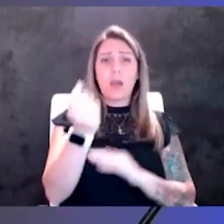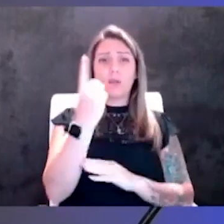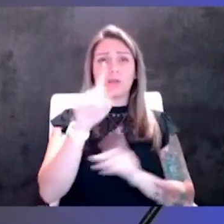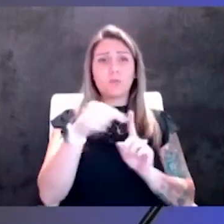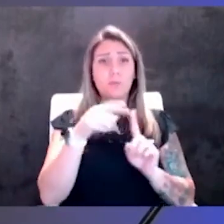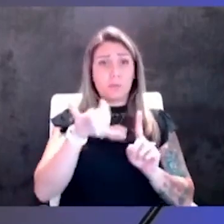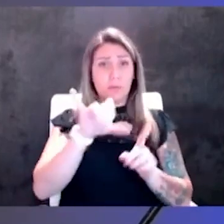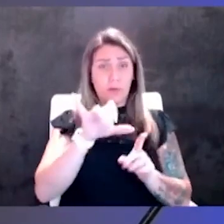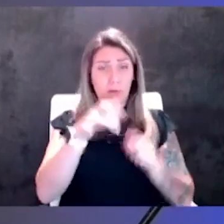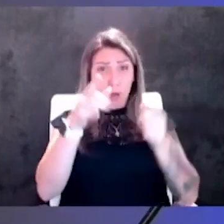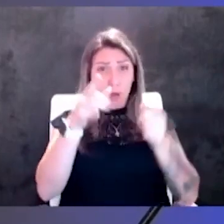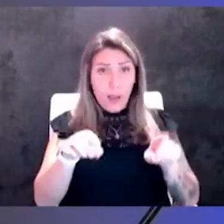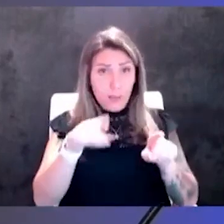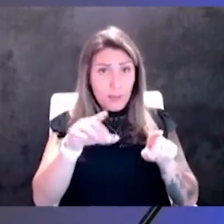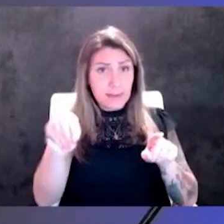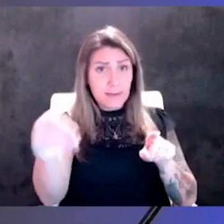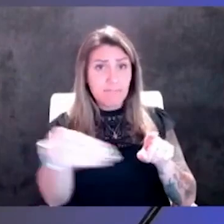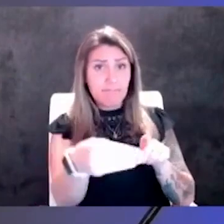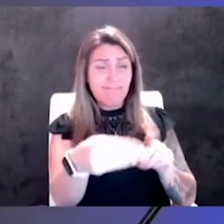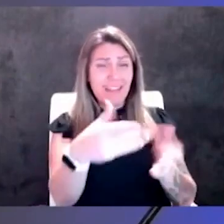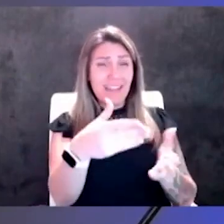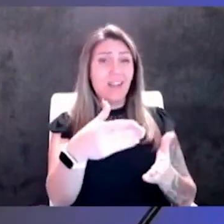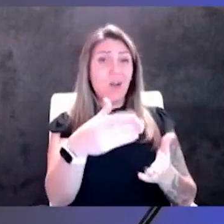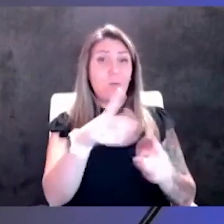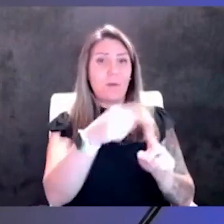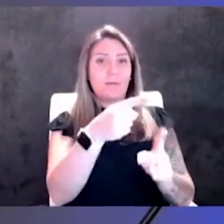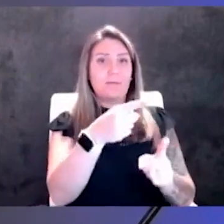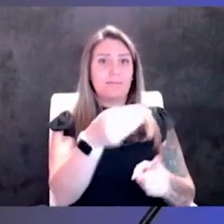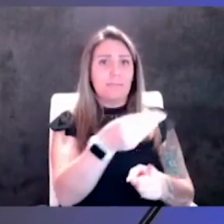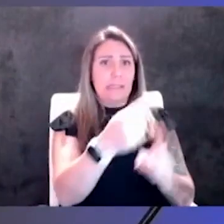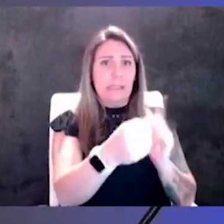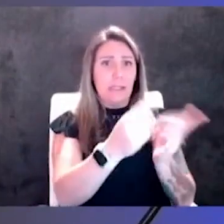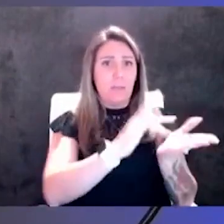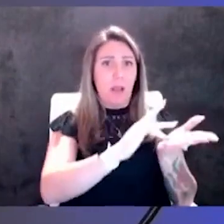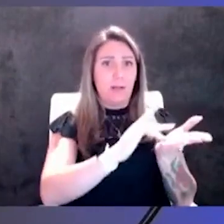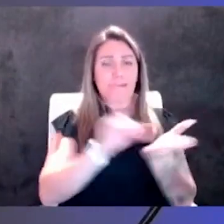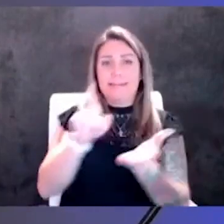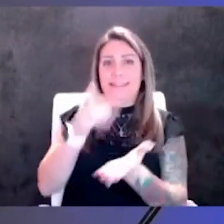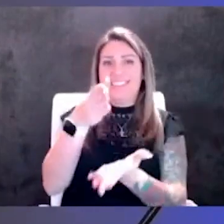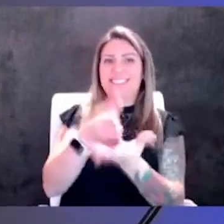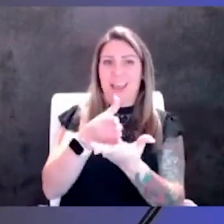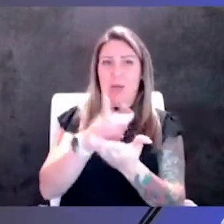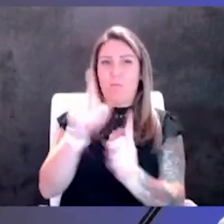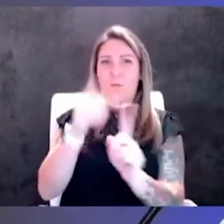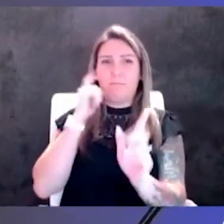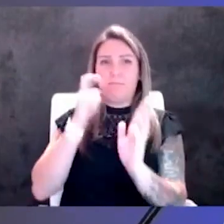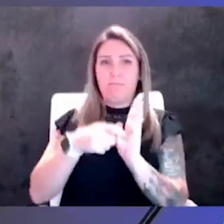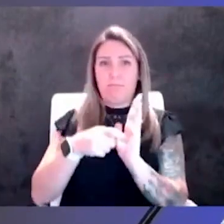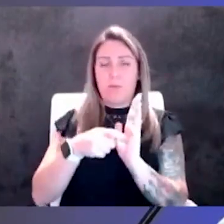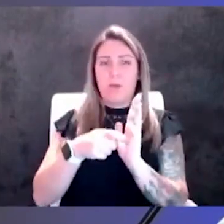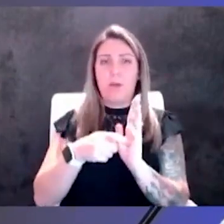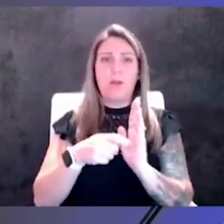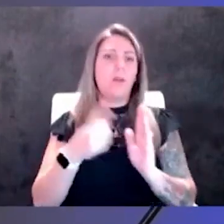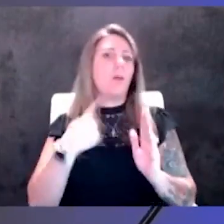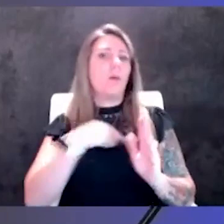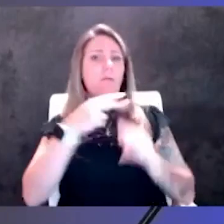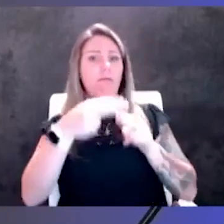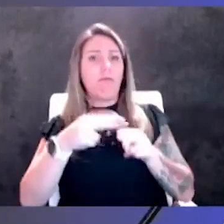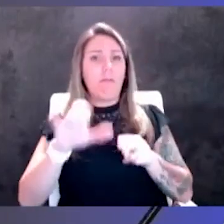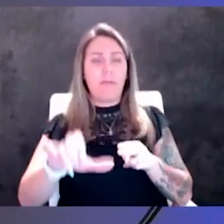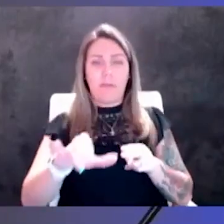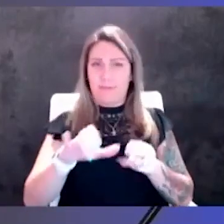the antibiotics stopped as fast as we can get them stopped. And we call that, as Dr. Hawk knows here, we call